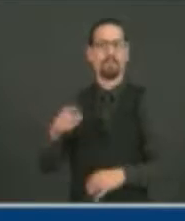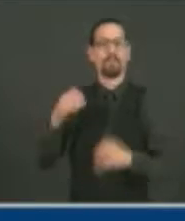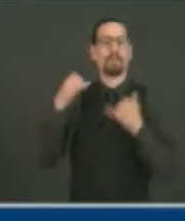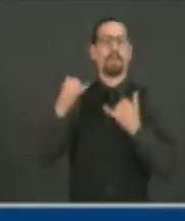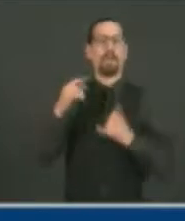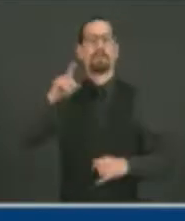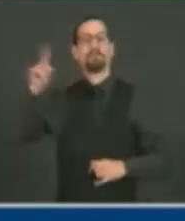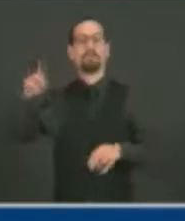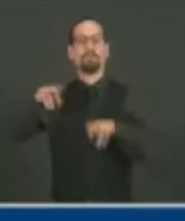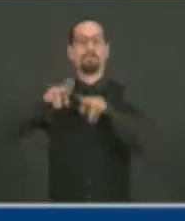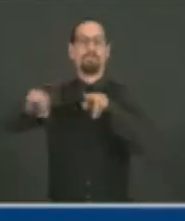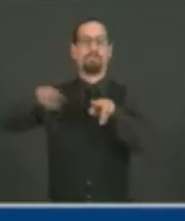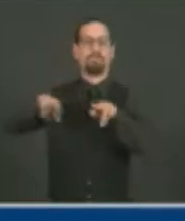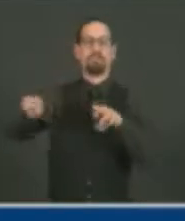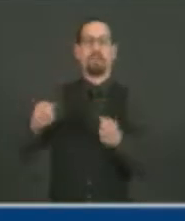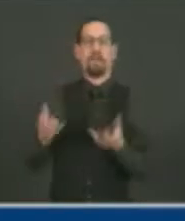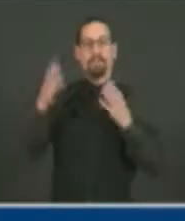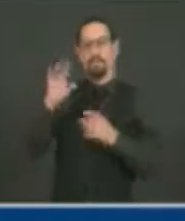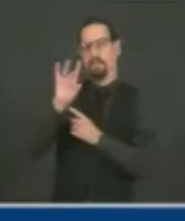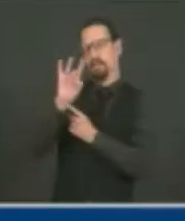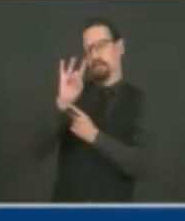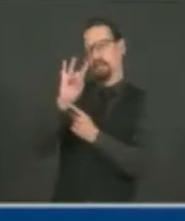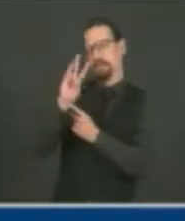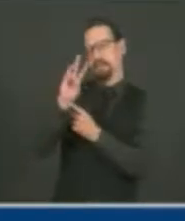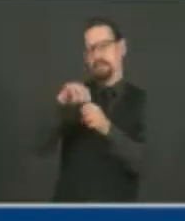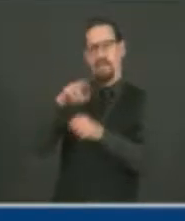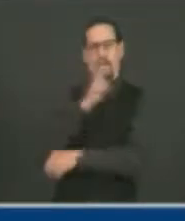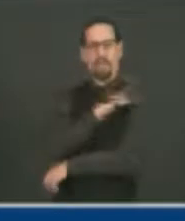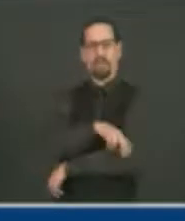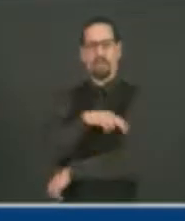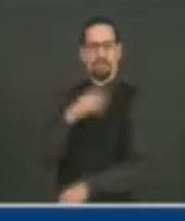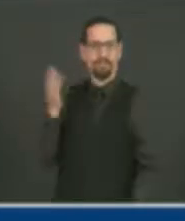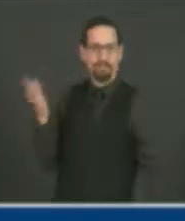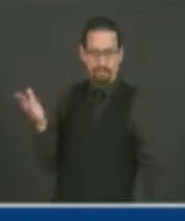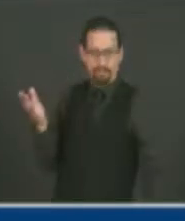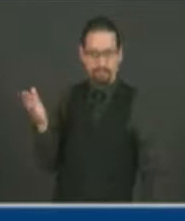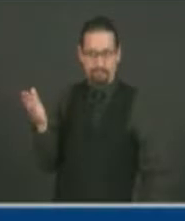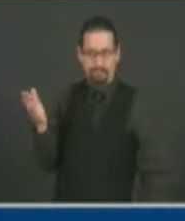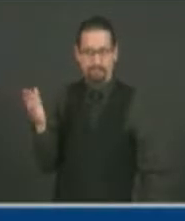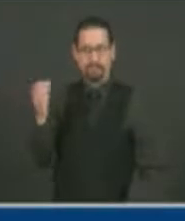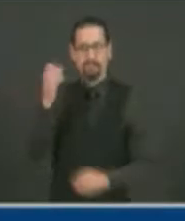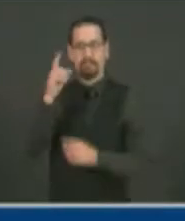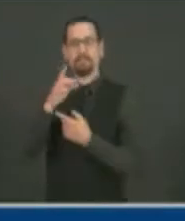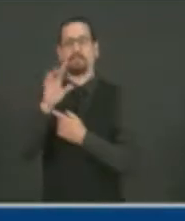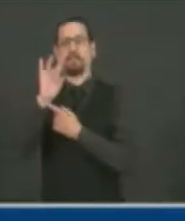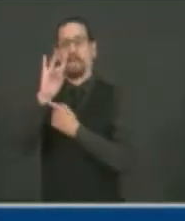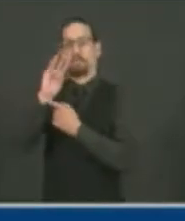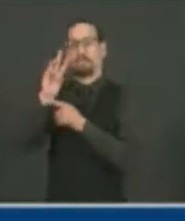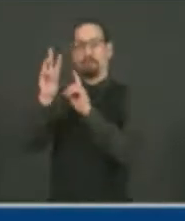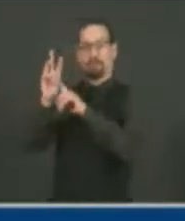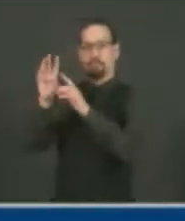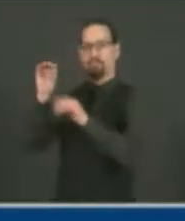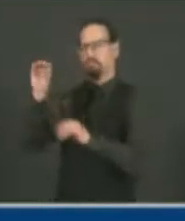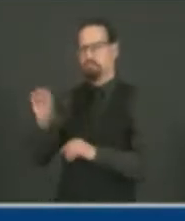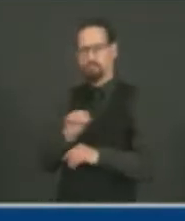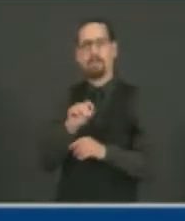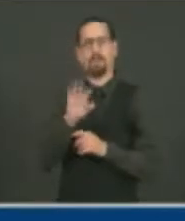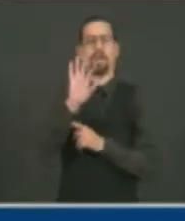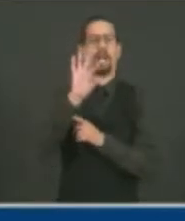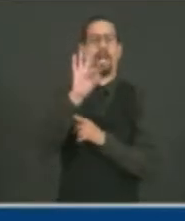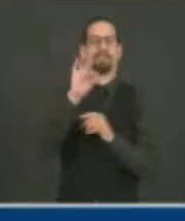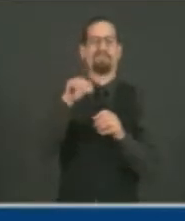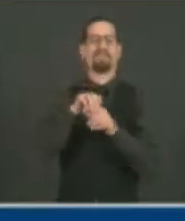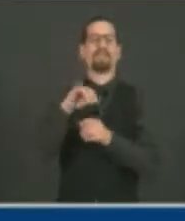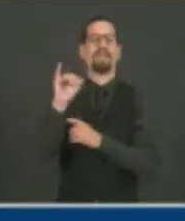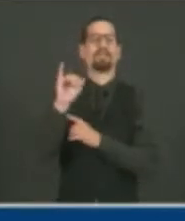with COVID-19 in Rhode Island. Of those people, 9 are in an intensive care unit and